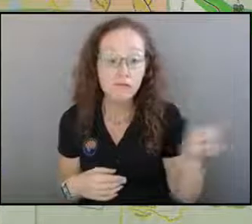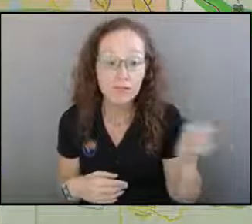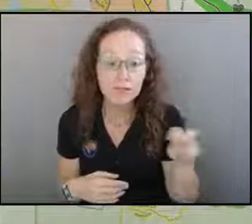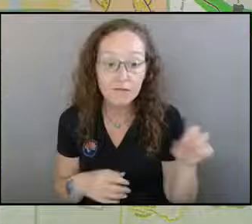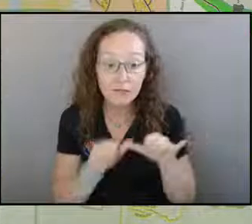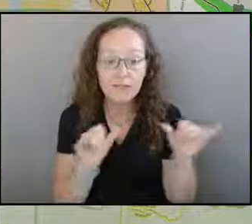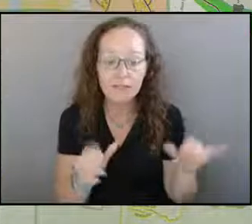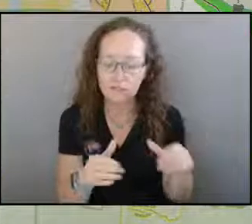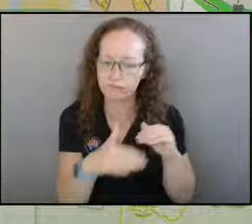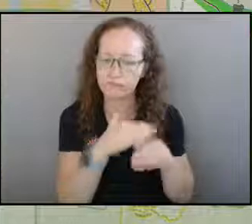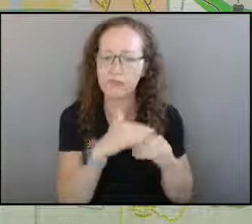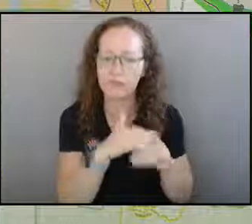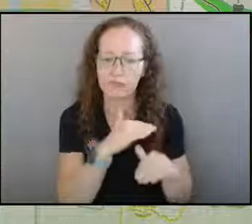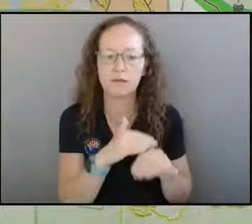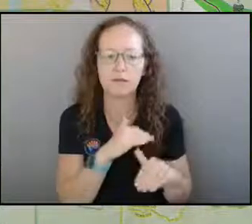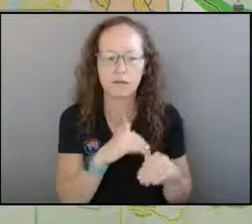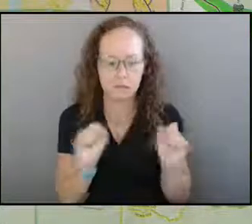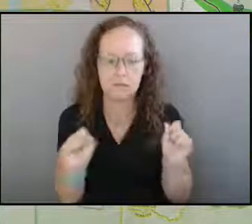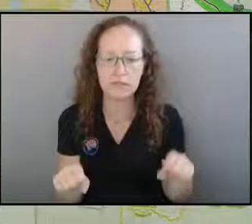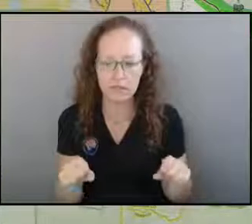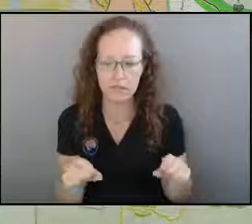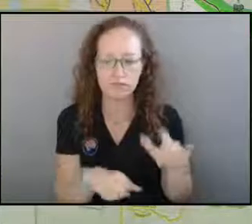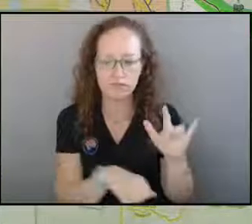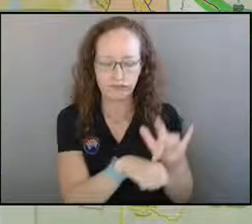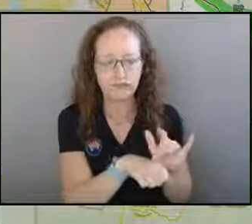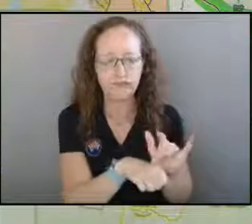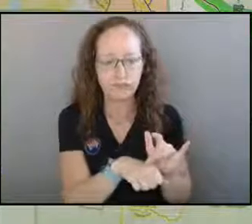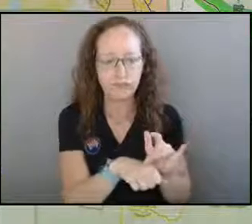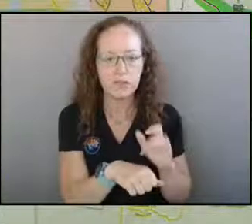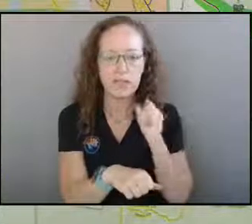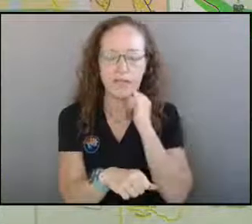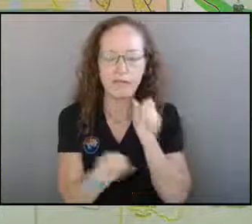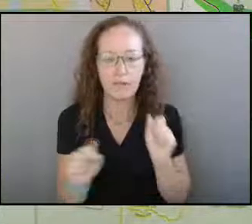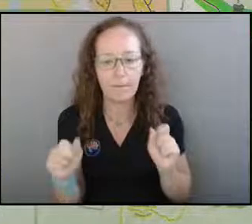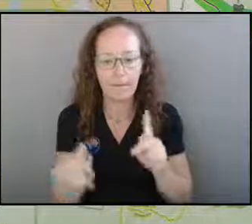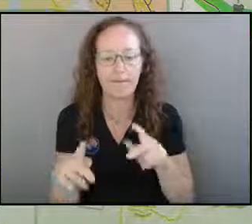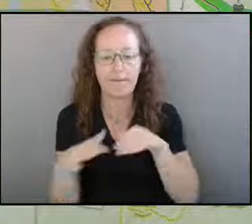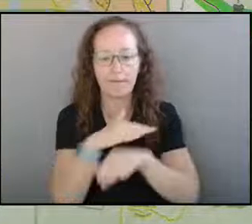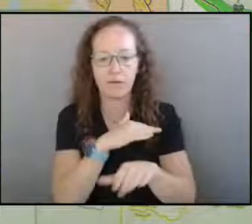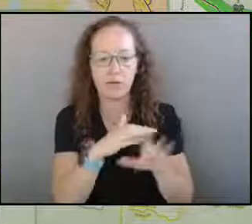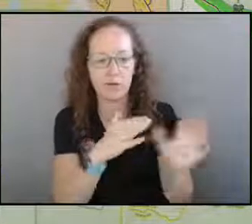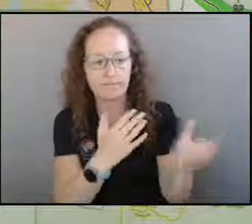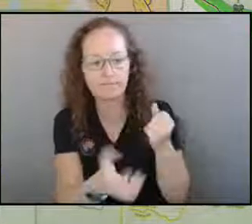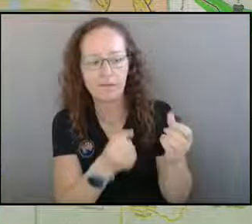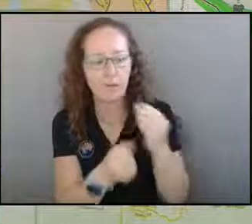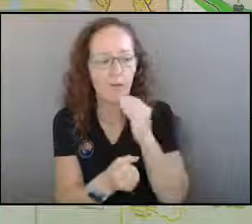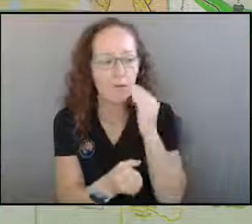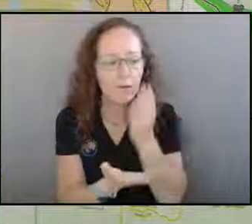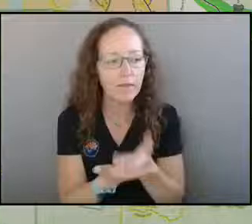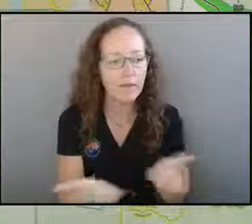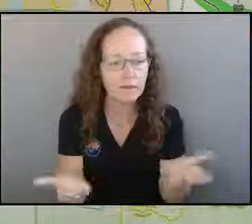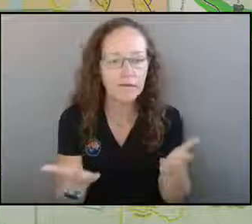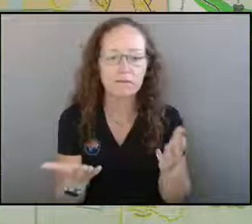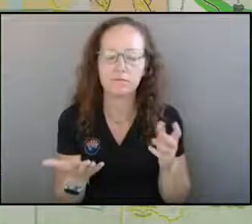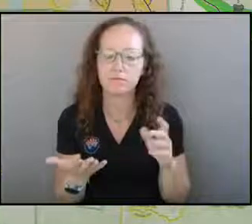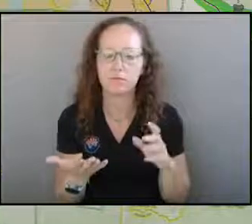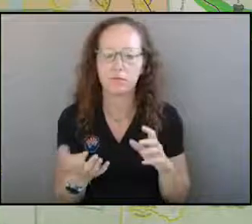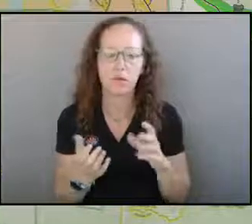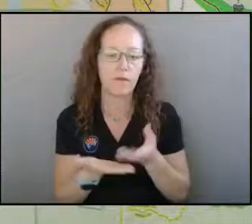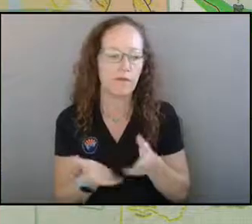that have been repopulated and that are going and getting rid of any household items or anything of that nature that need to be disposed